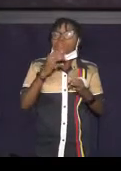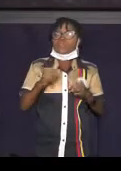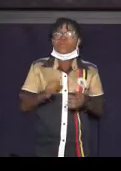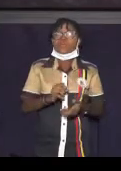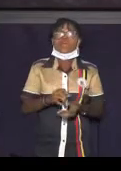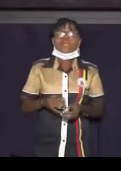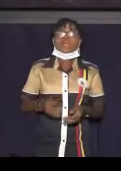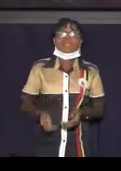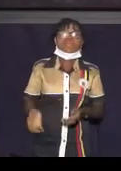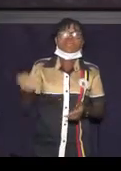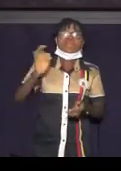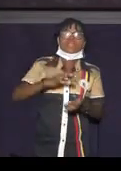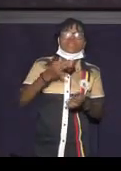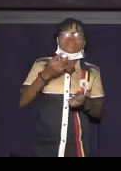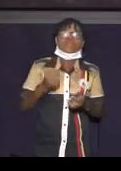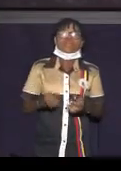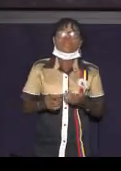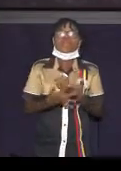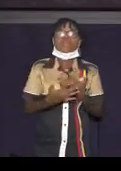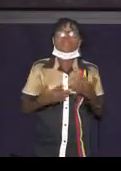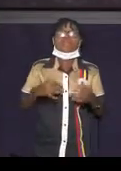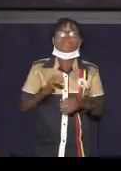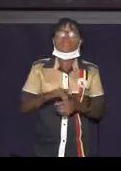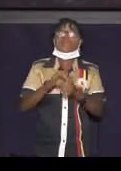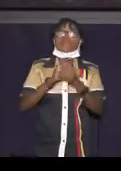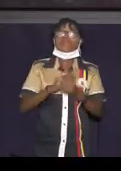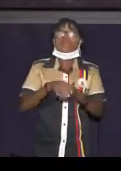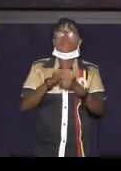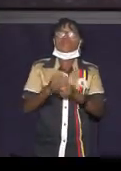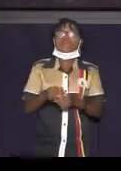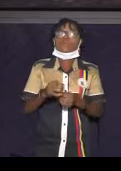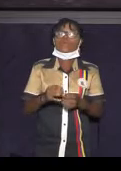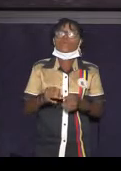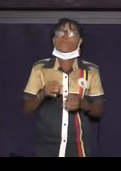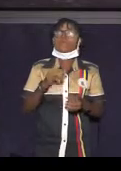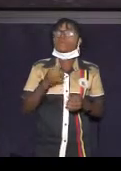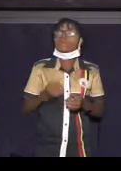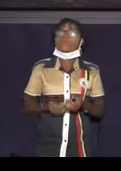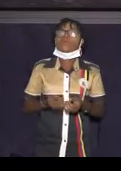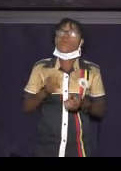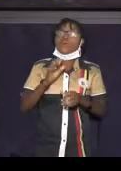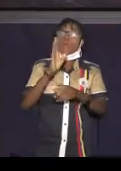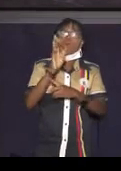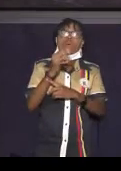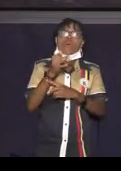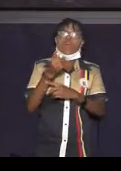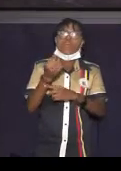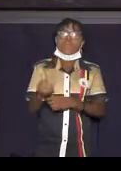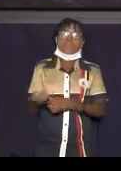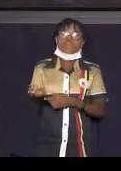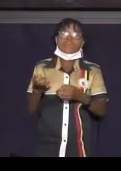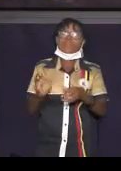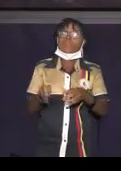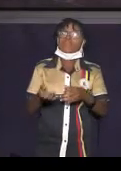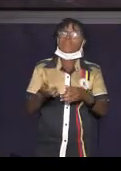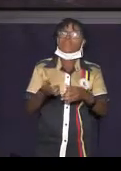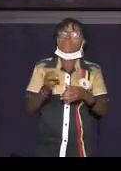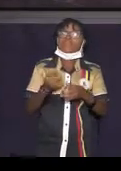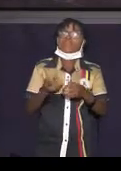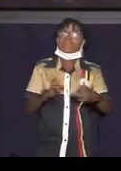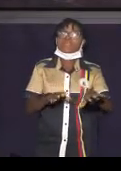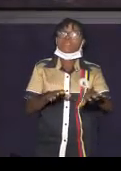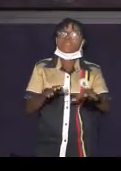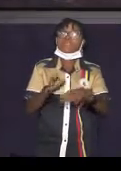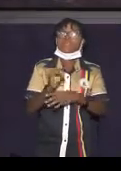blood pressure, untimely death, and so on. 2 socioeconomic effects of substance abuse could lead